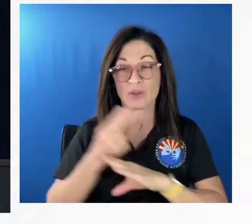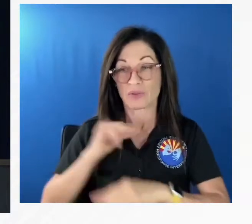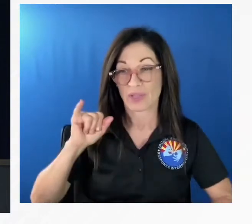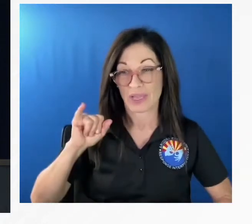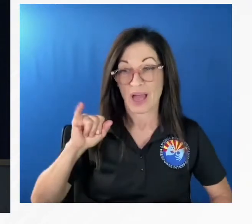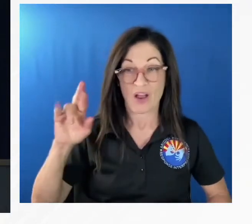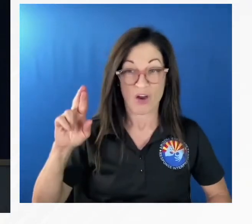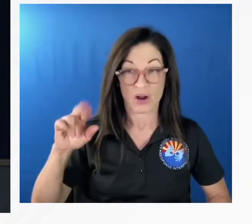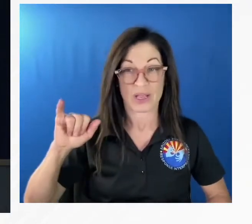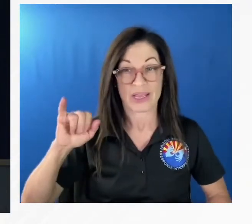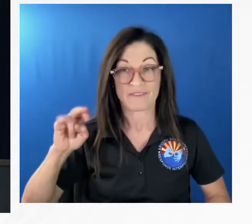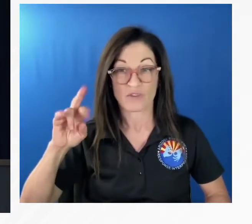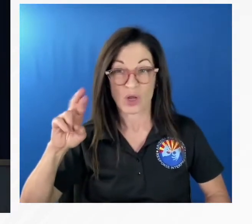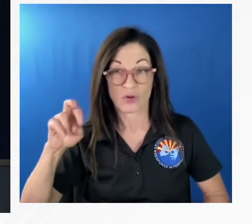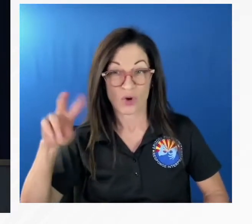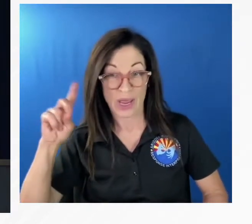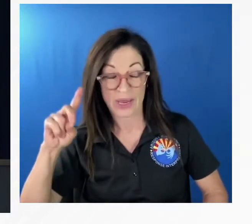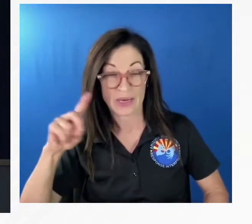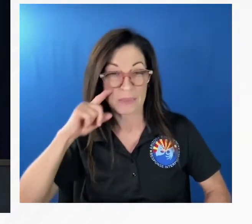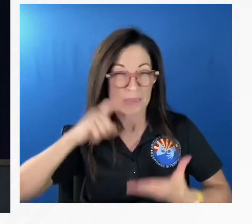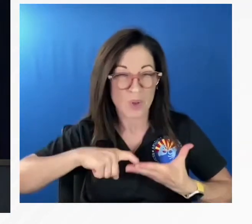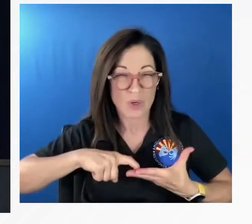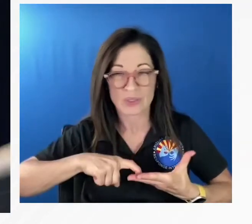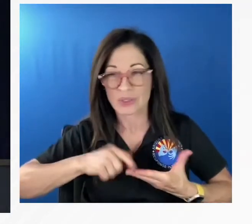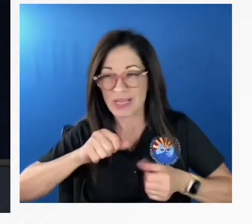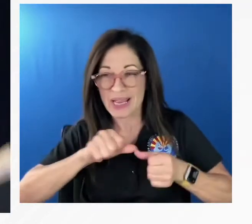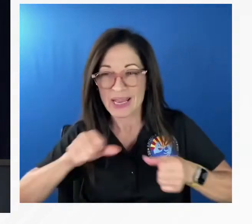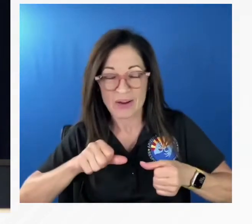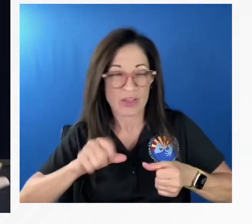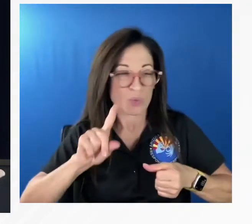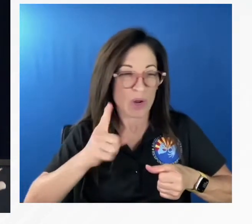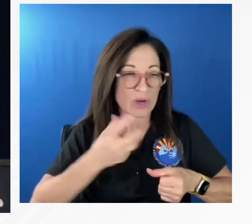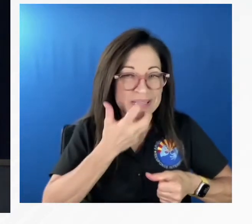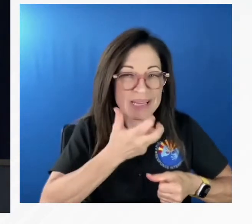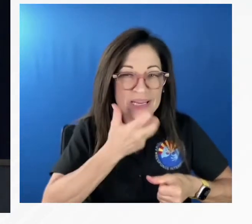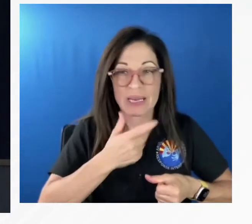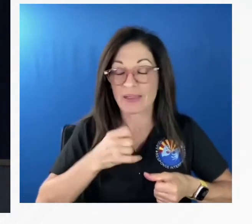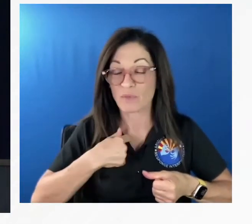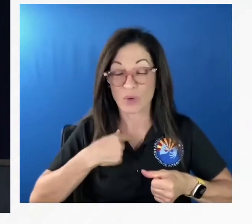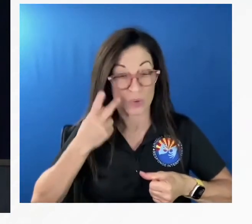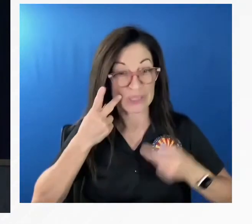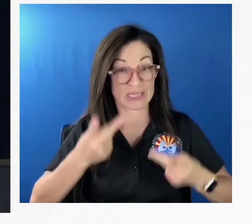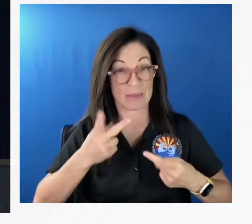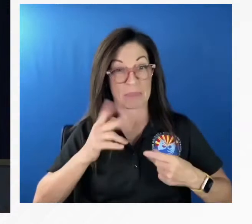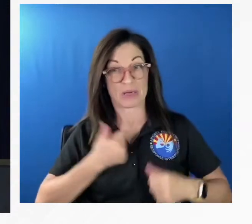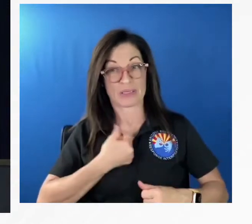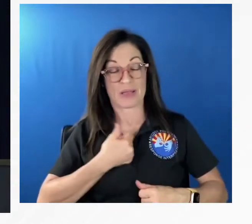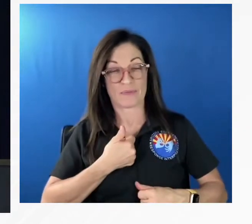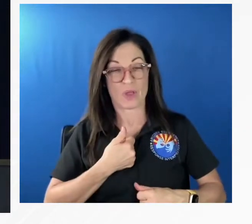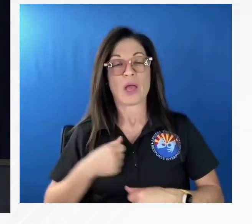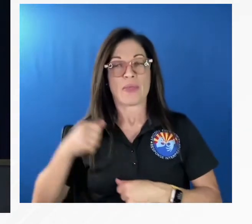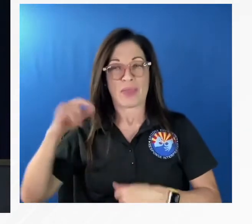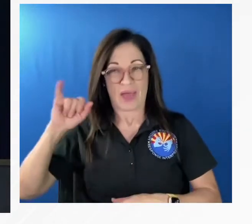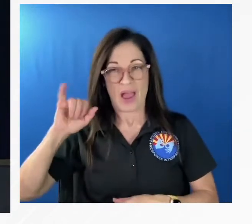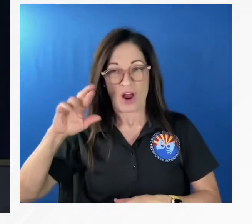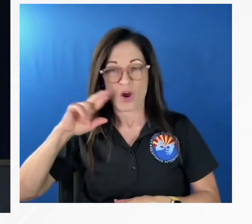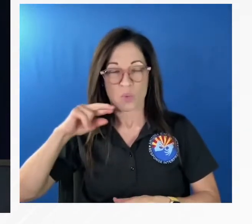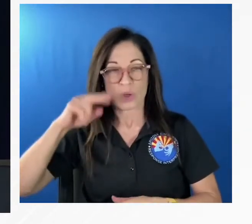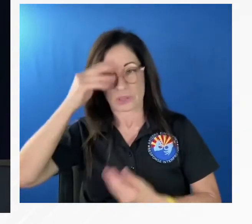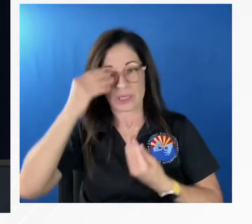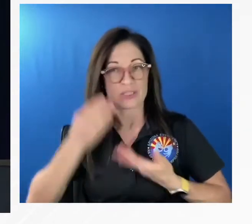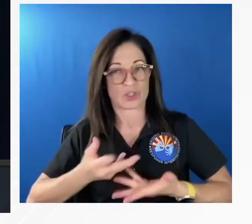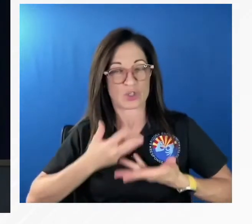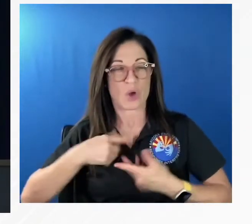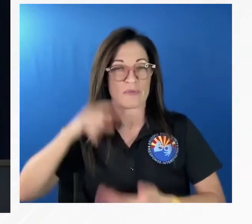in daytimes, then things that we may not see, whether it's not showing smoke or not showing flame. It tells us where fire is at. It tells us if it's across